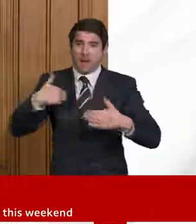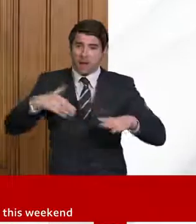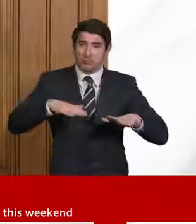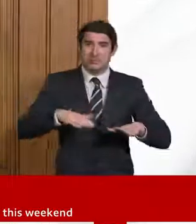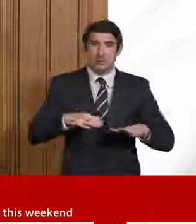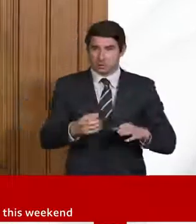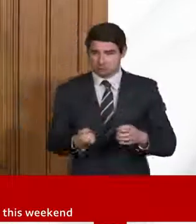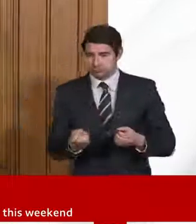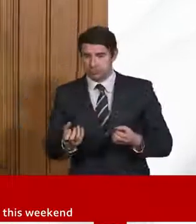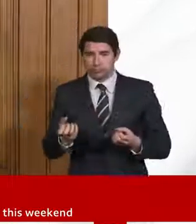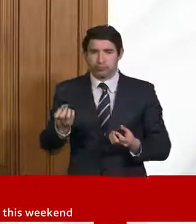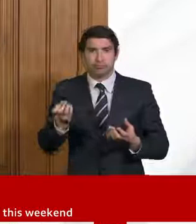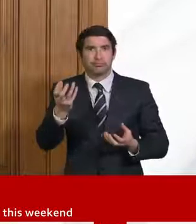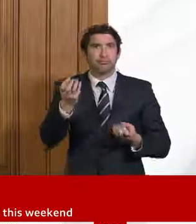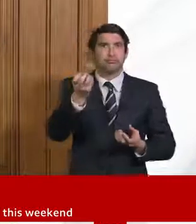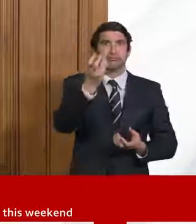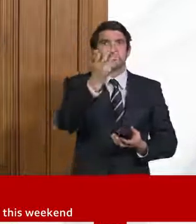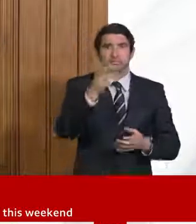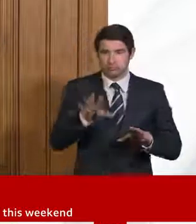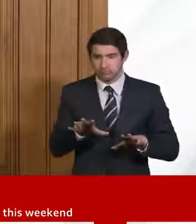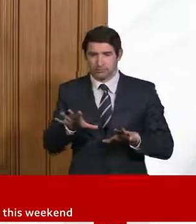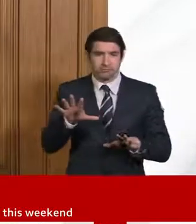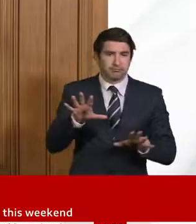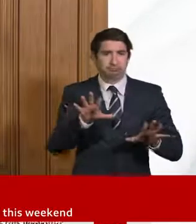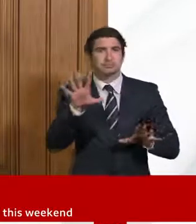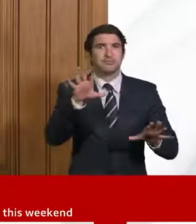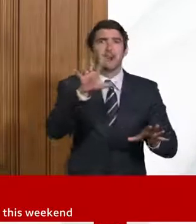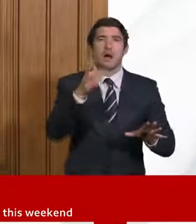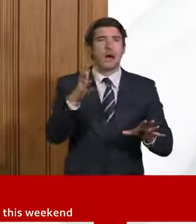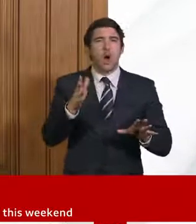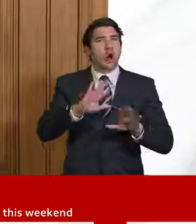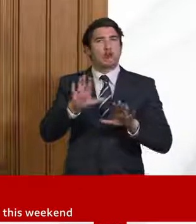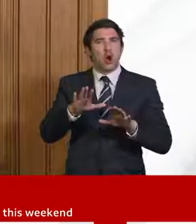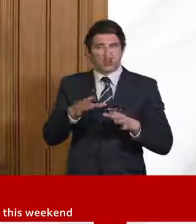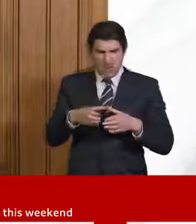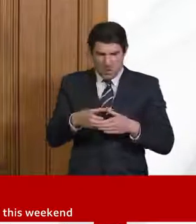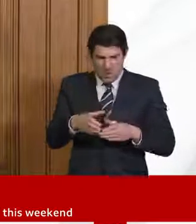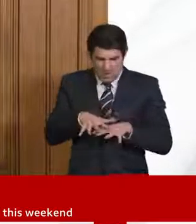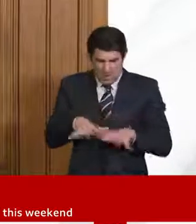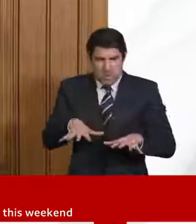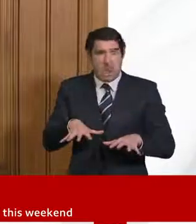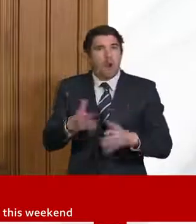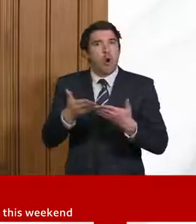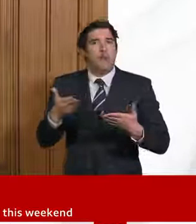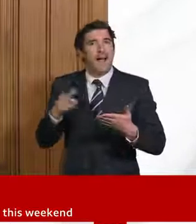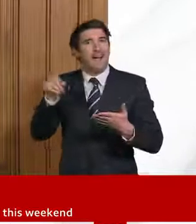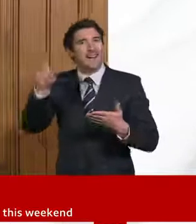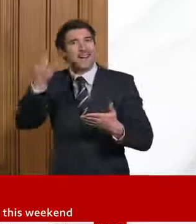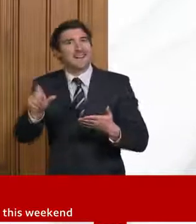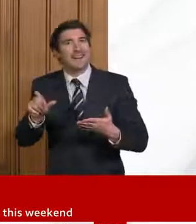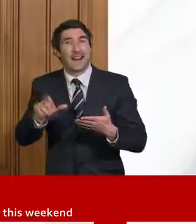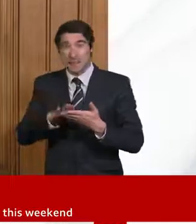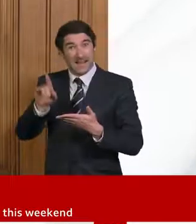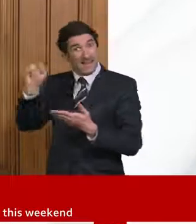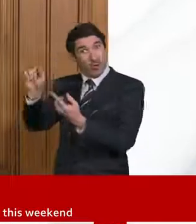different ways. And we can learn from that, but it's not the virus has not made it manifest itself in exactly the